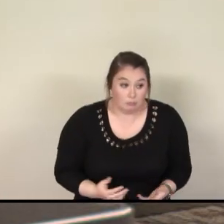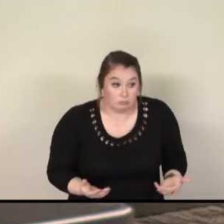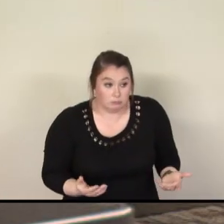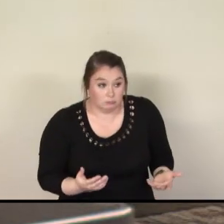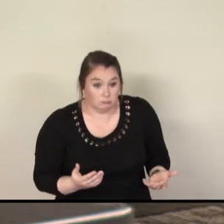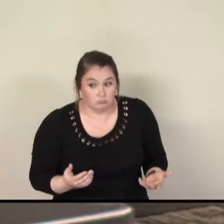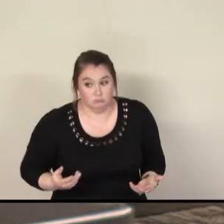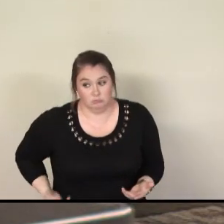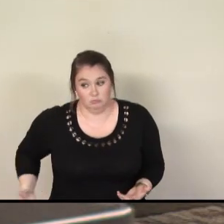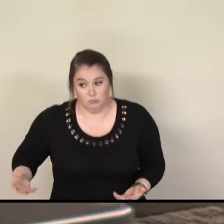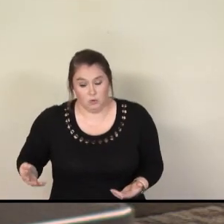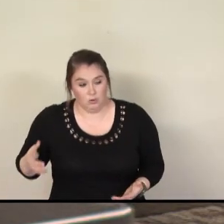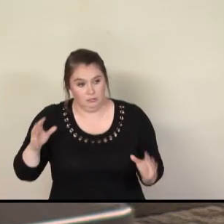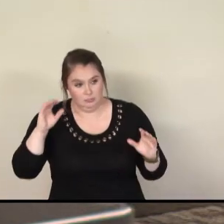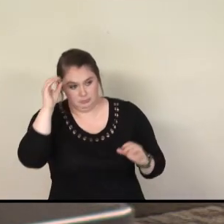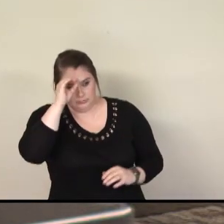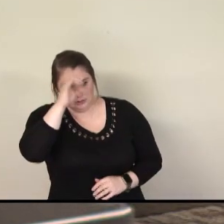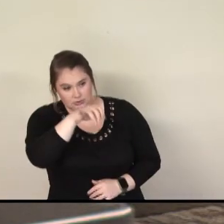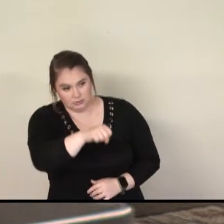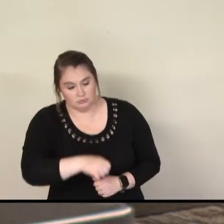opinion, yes.